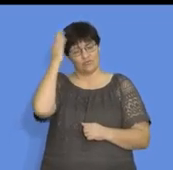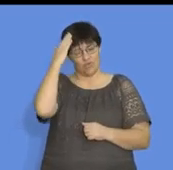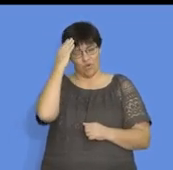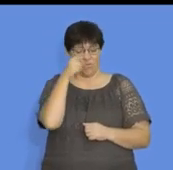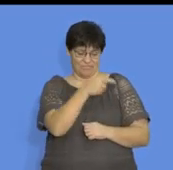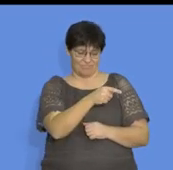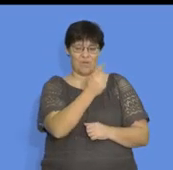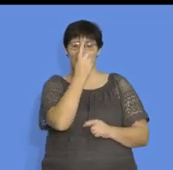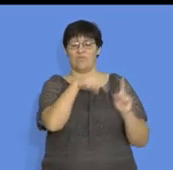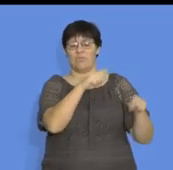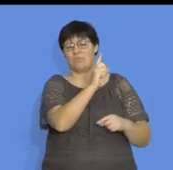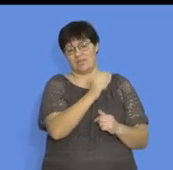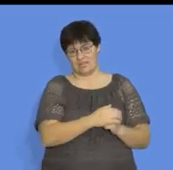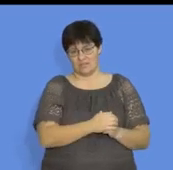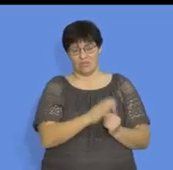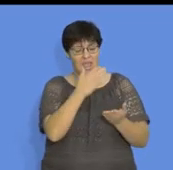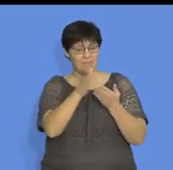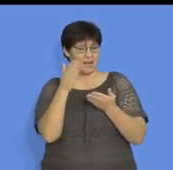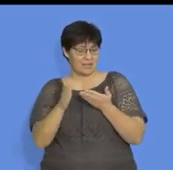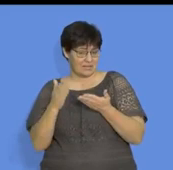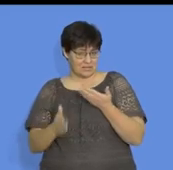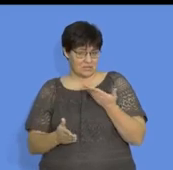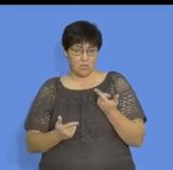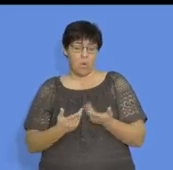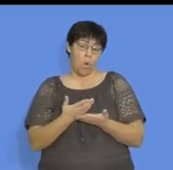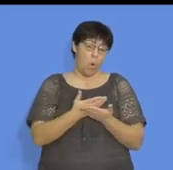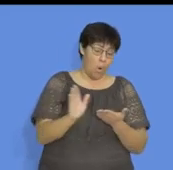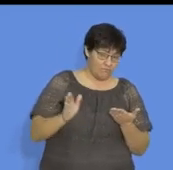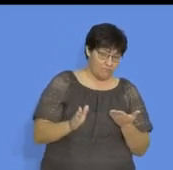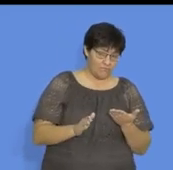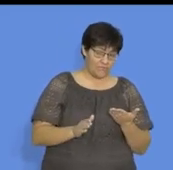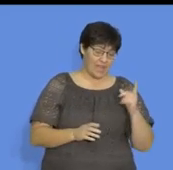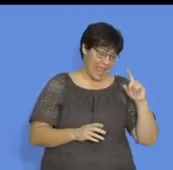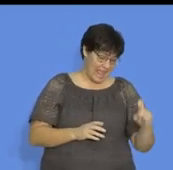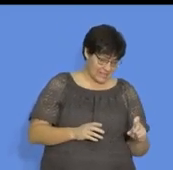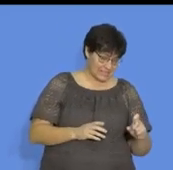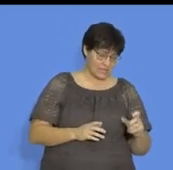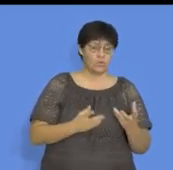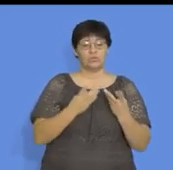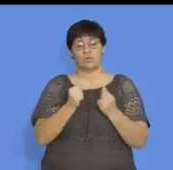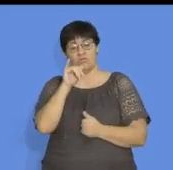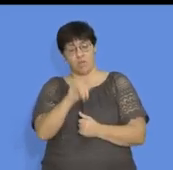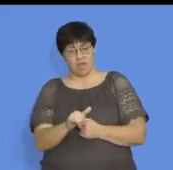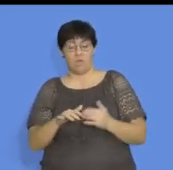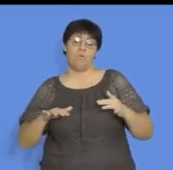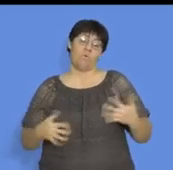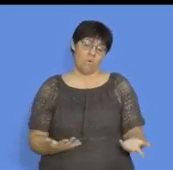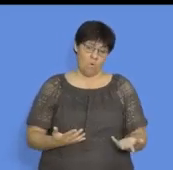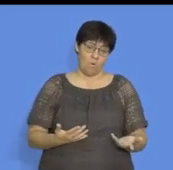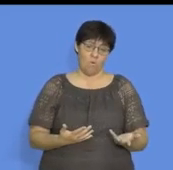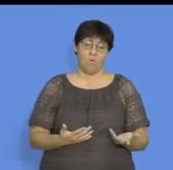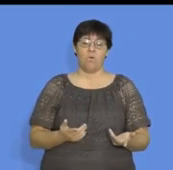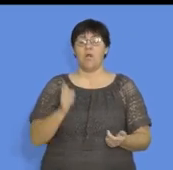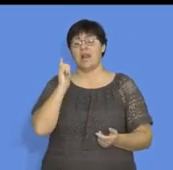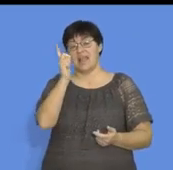one variable. So elimination is such that we either get rid of the variable of x, we solve the y, and